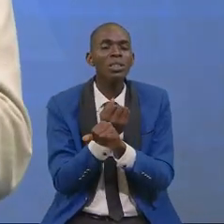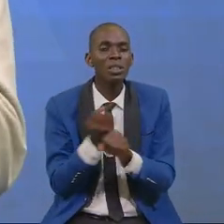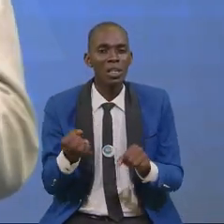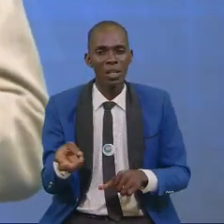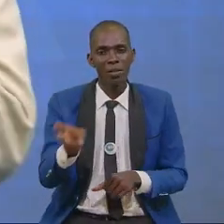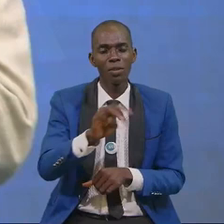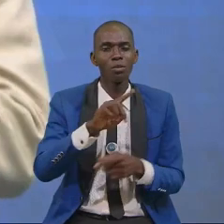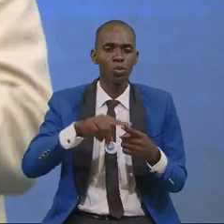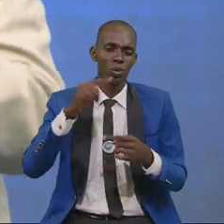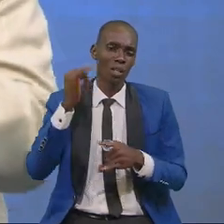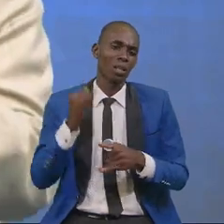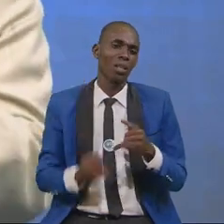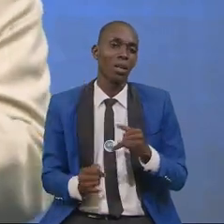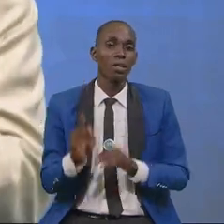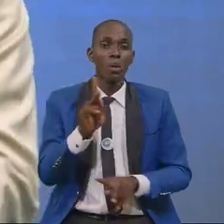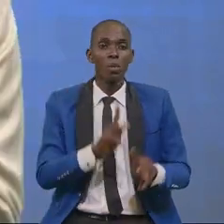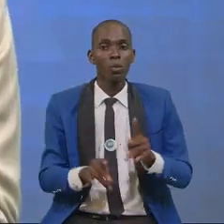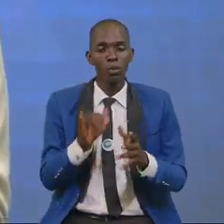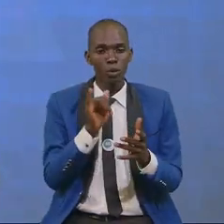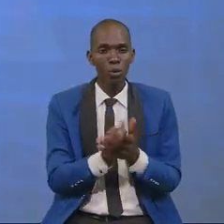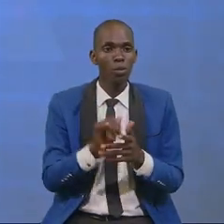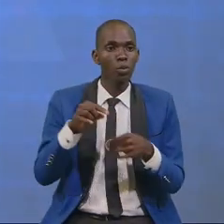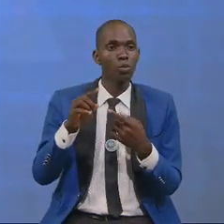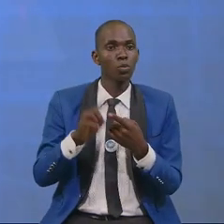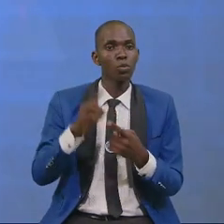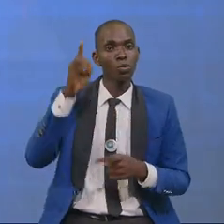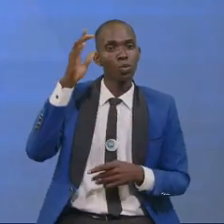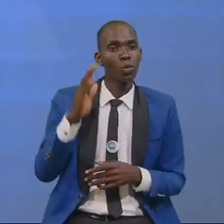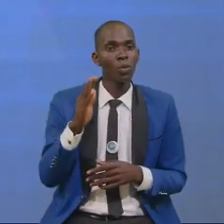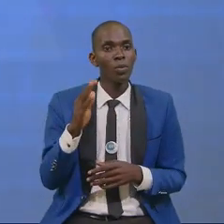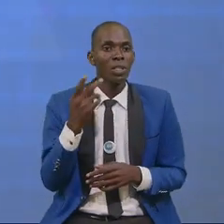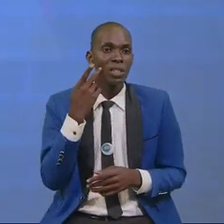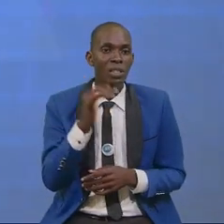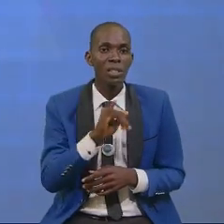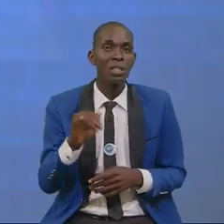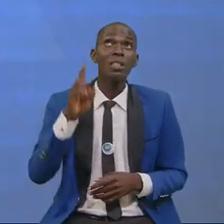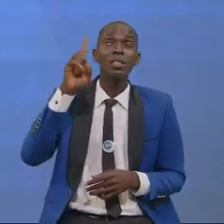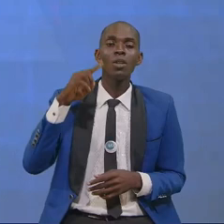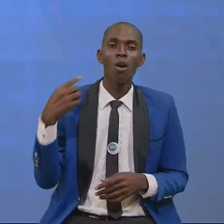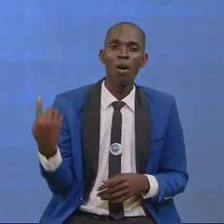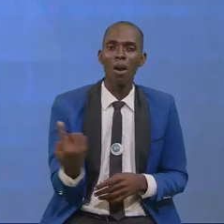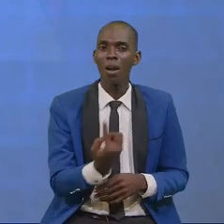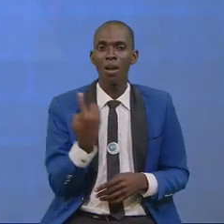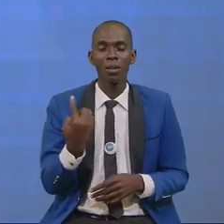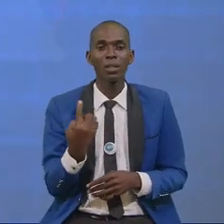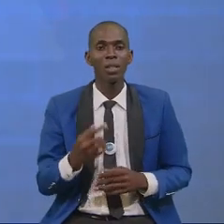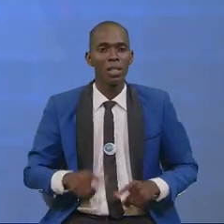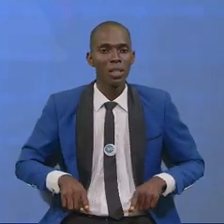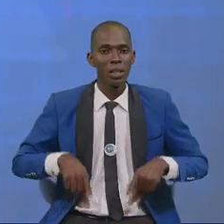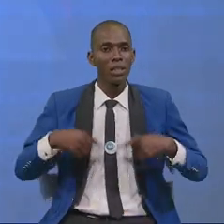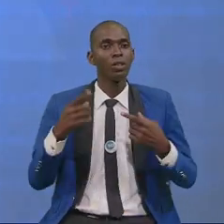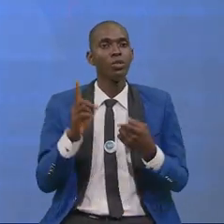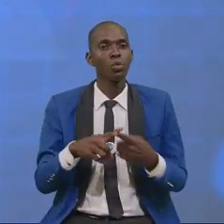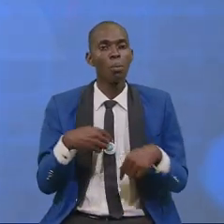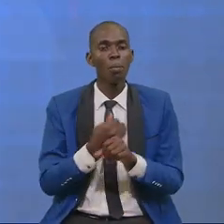The people that come to God by him, seeing he ever liveth to make